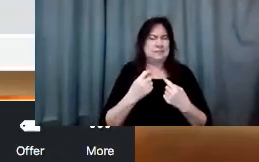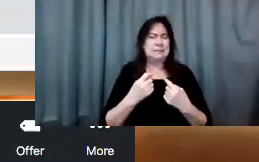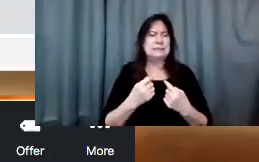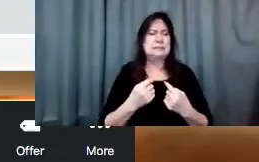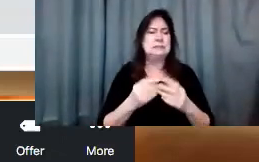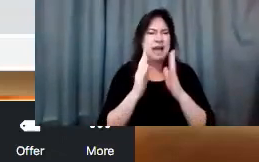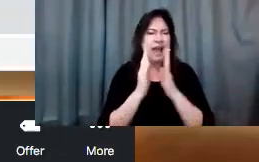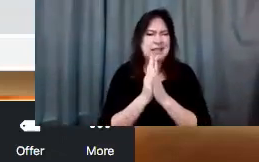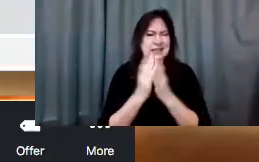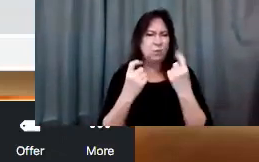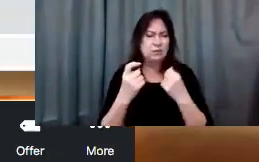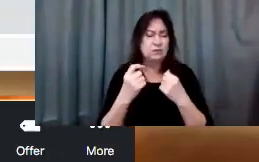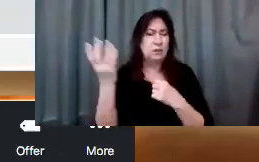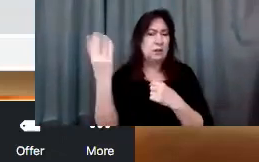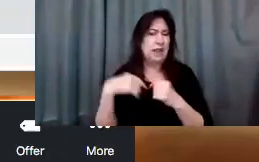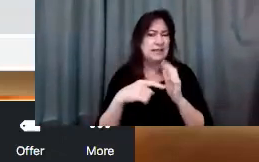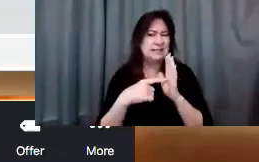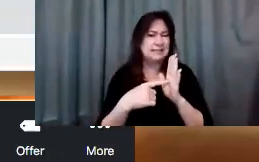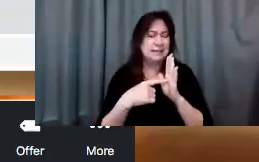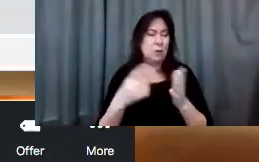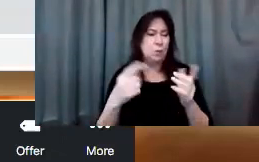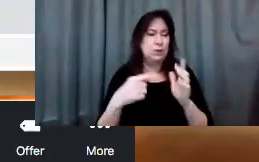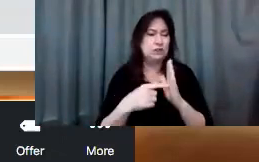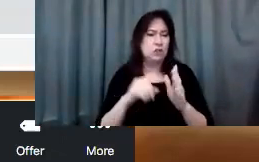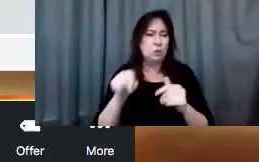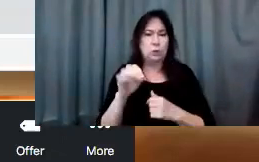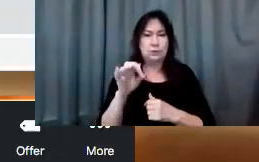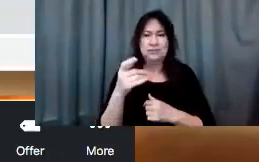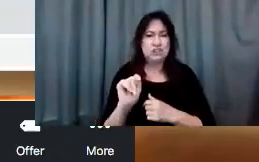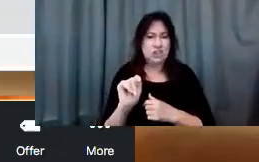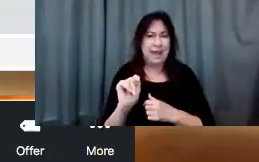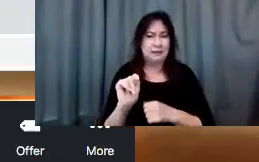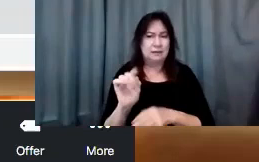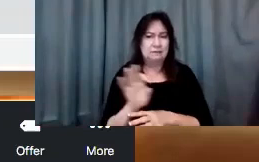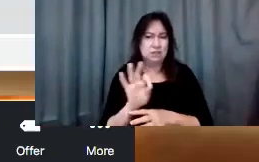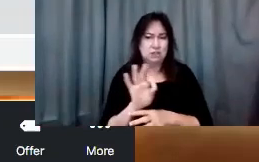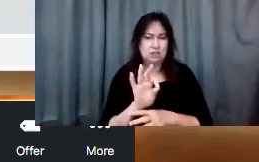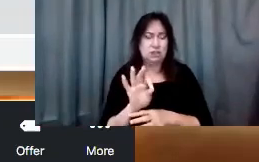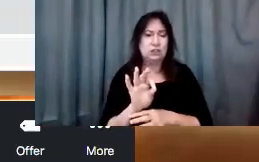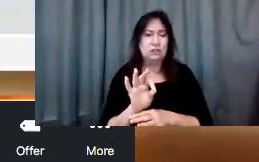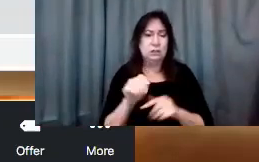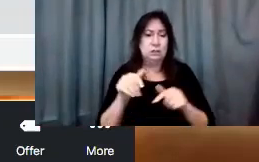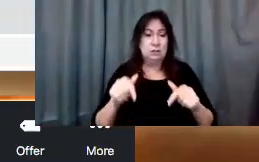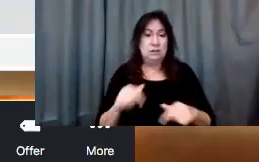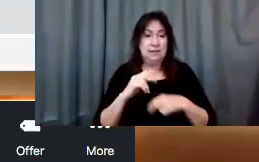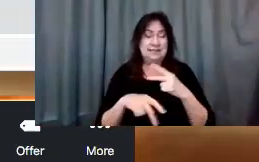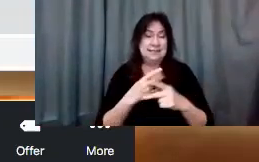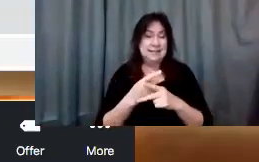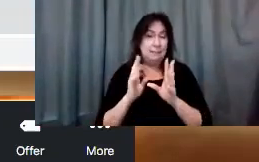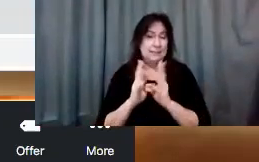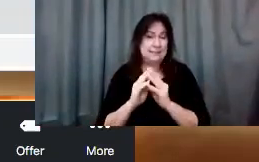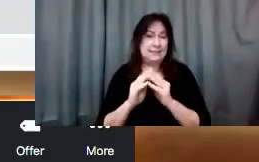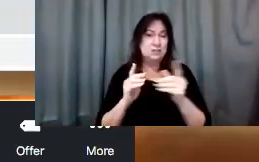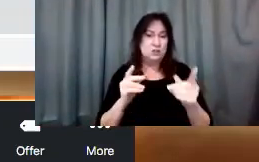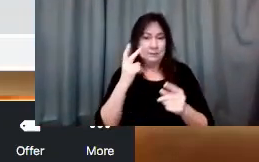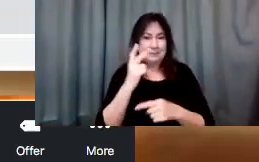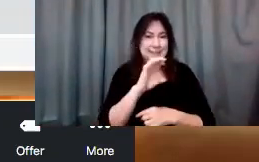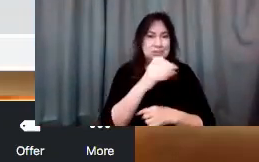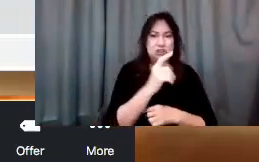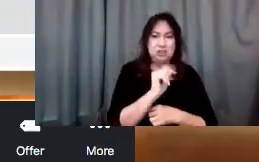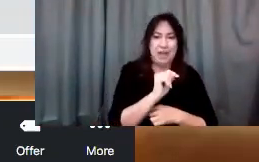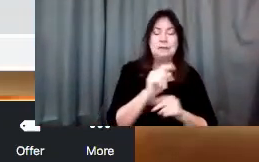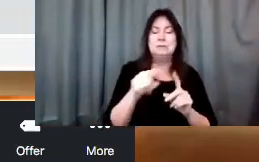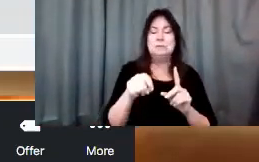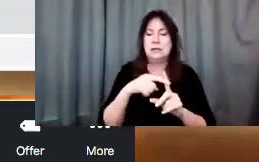the last demo we showed there was only the chat function. In this type of session, there is both chat and Q&A.